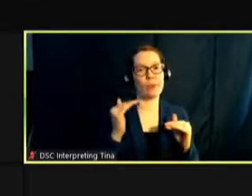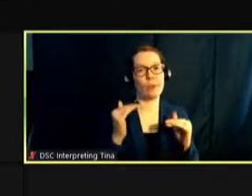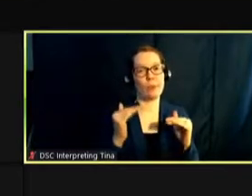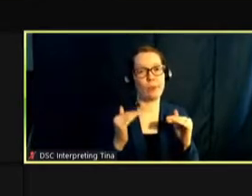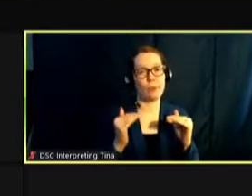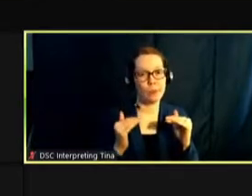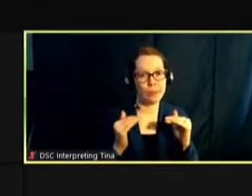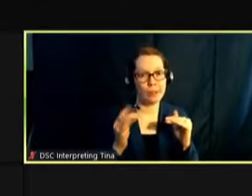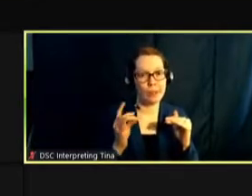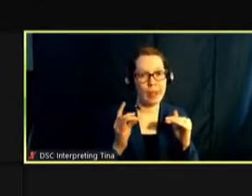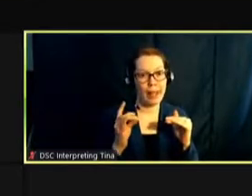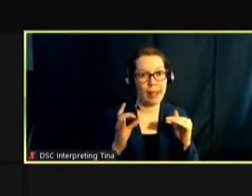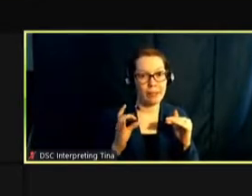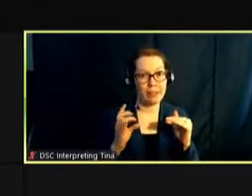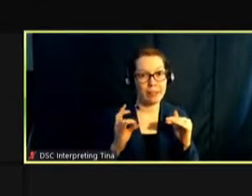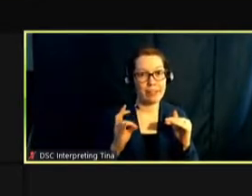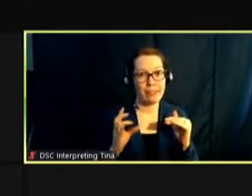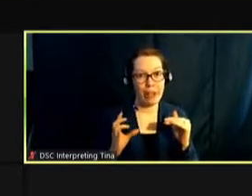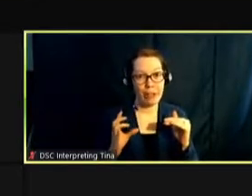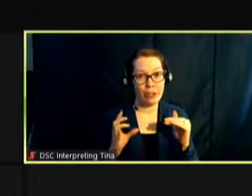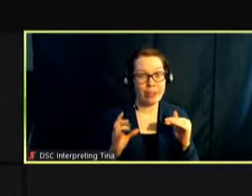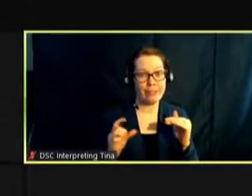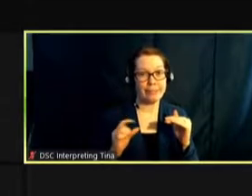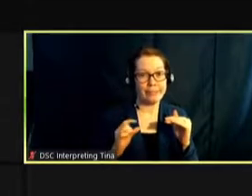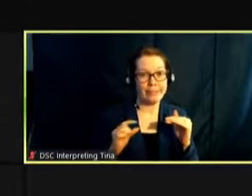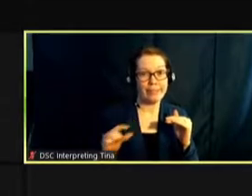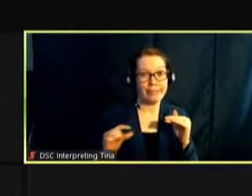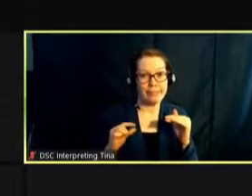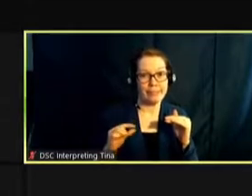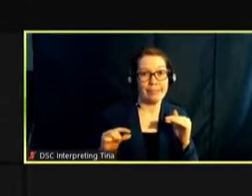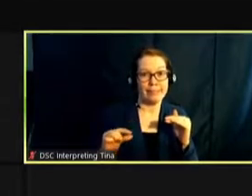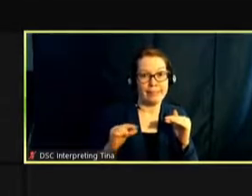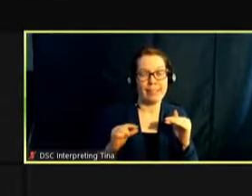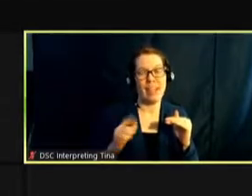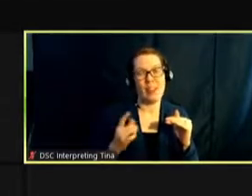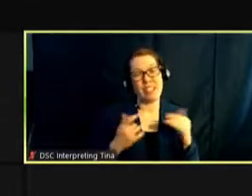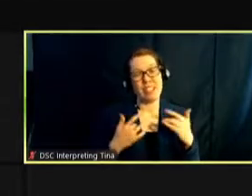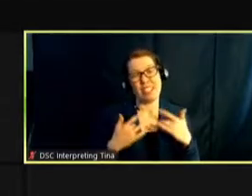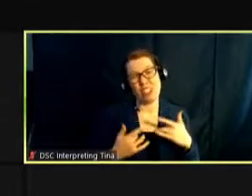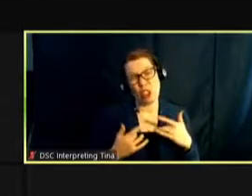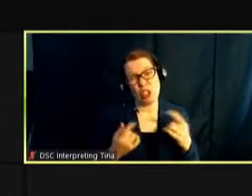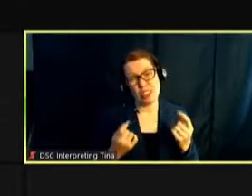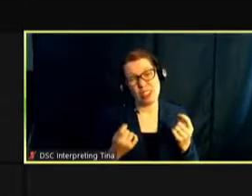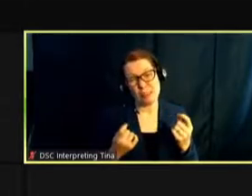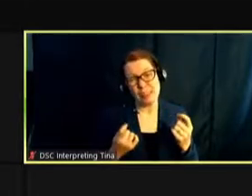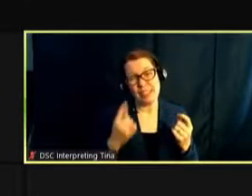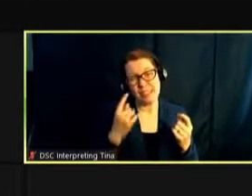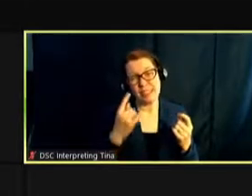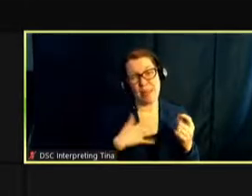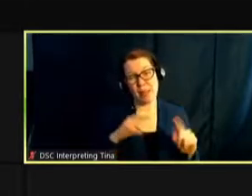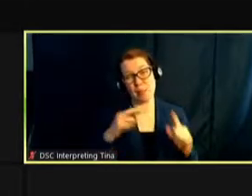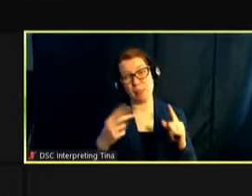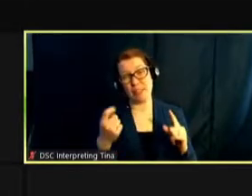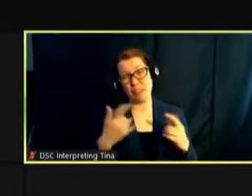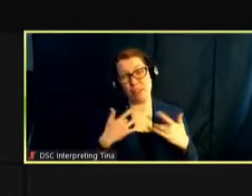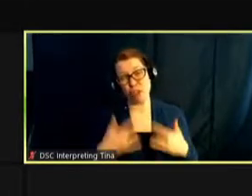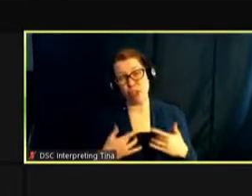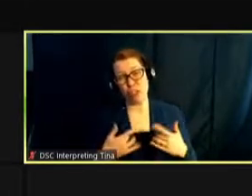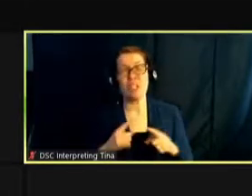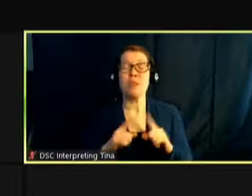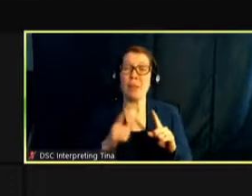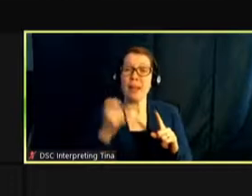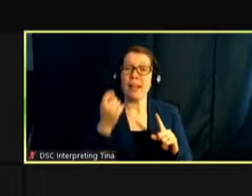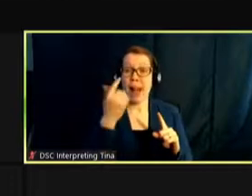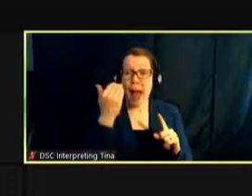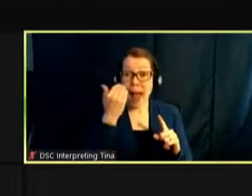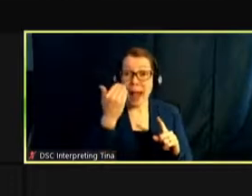then 700. So that was a little discouraging from my standpoint, because I know how fast we can get